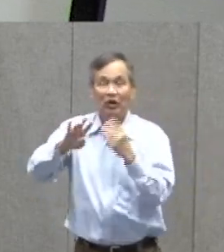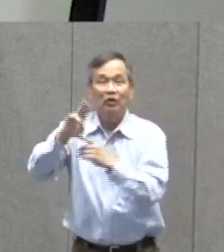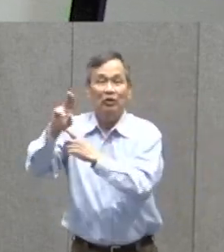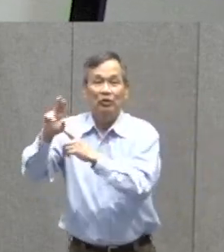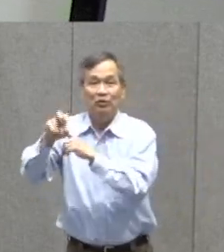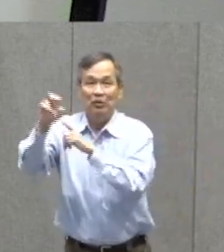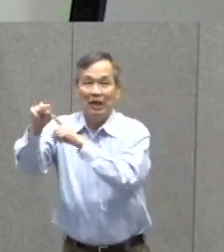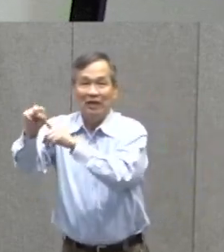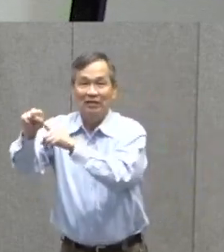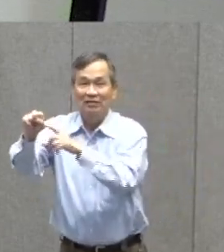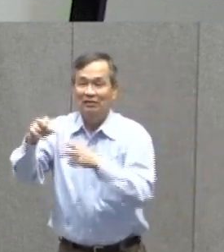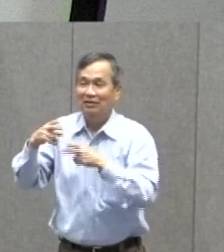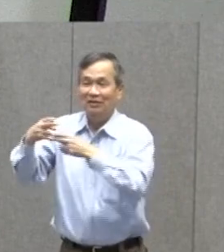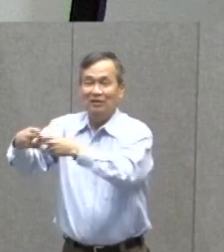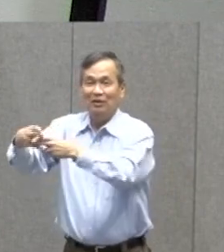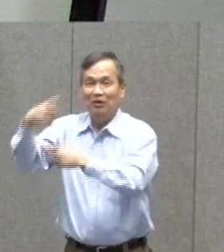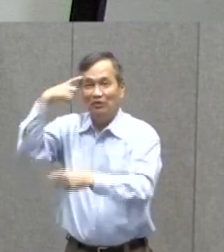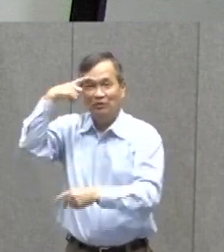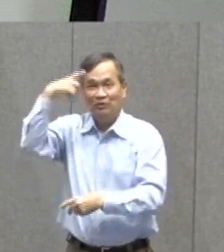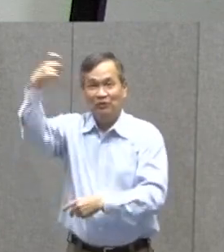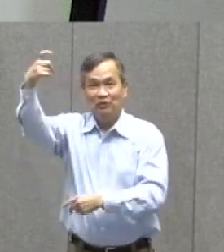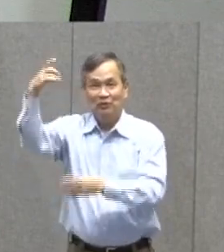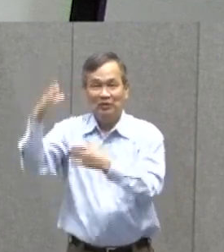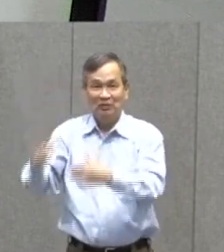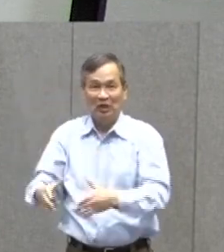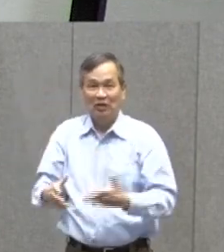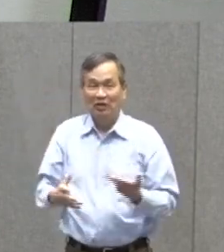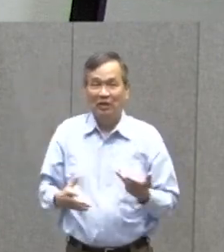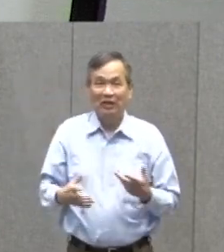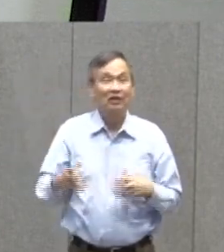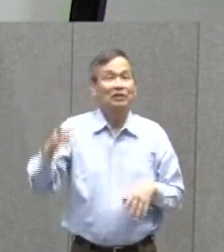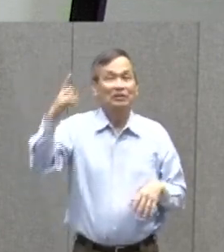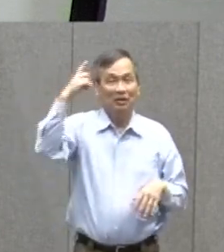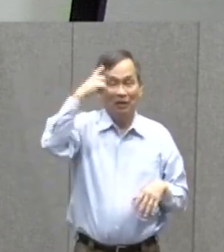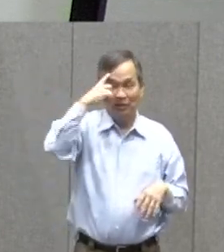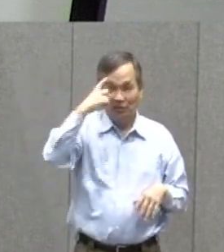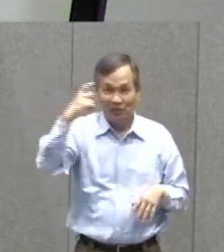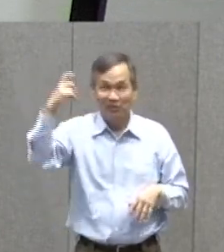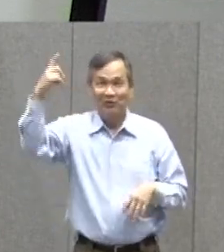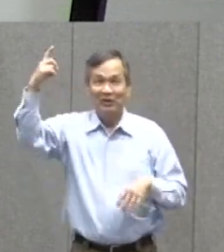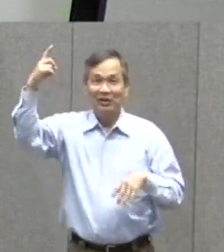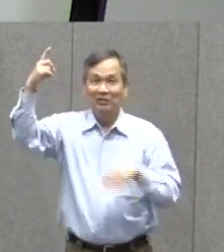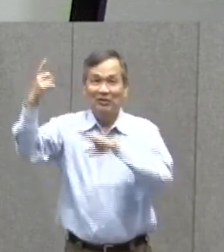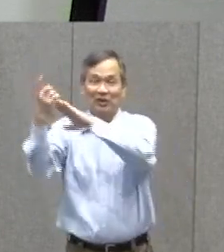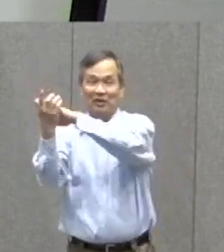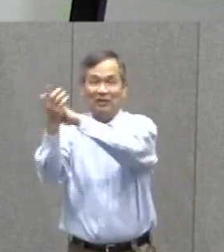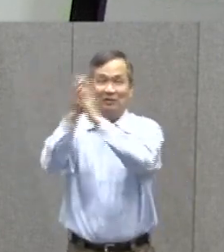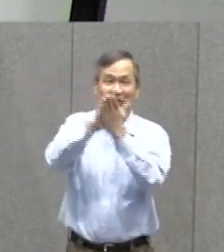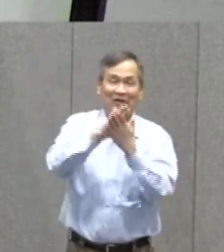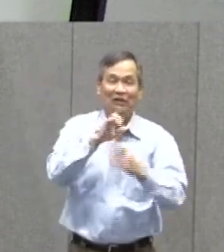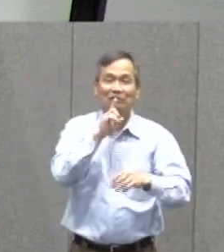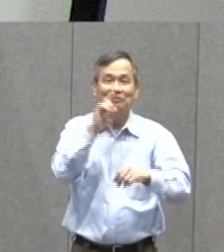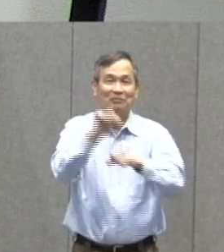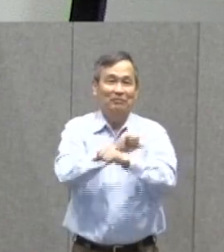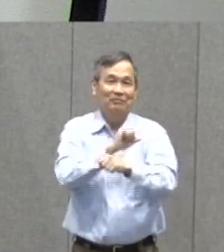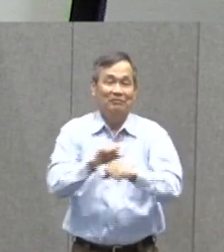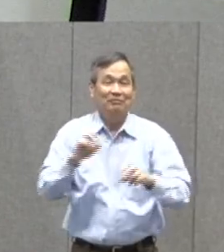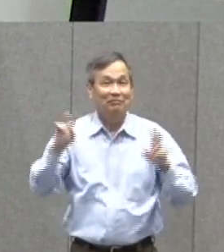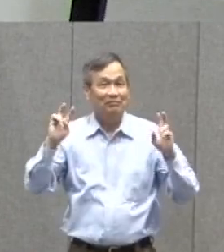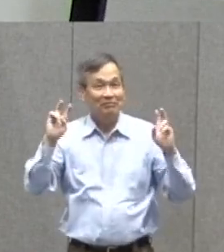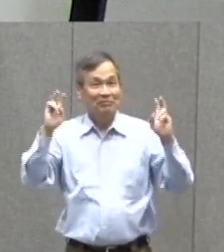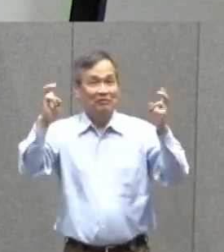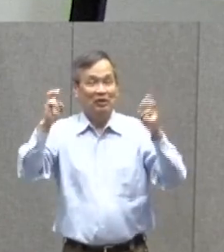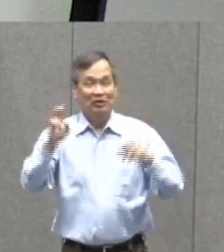they become dreamers and someday dream to be able to become U.S. citizens here